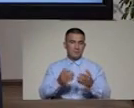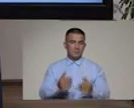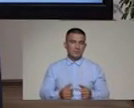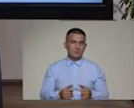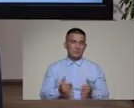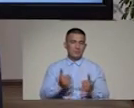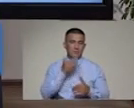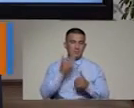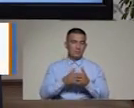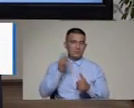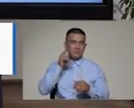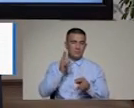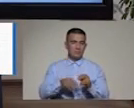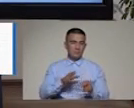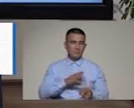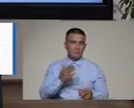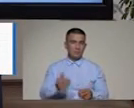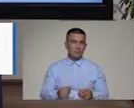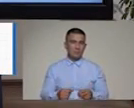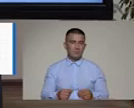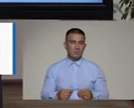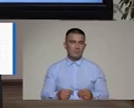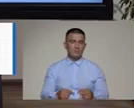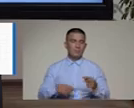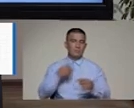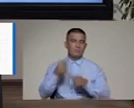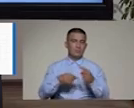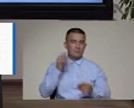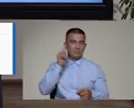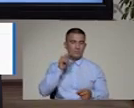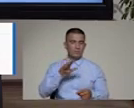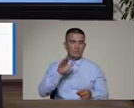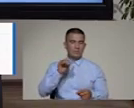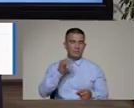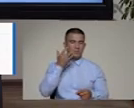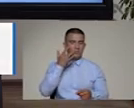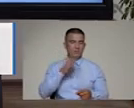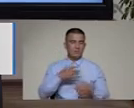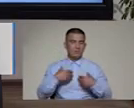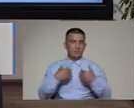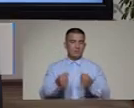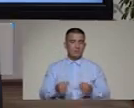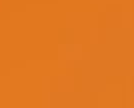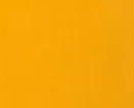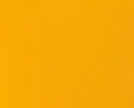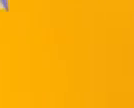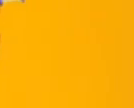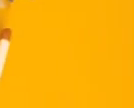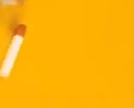bilan bugungi darsimiz o'z nihoyasiga yetdi. Keyingi darsgacha sizlar bilan xayrlashaman. Salomat bo'ling.